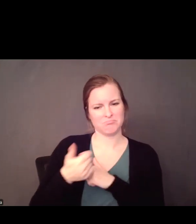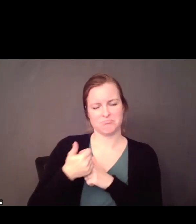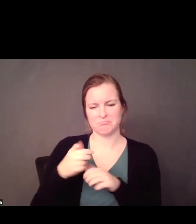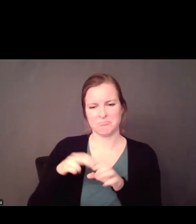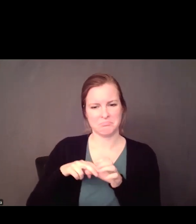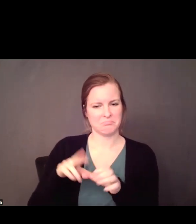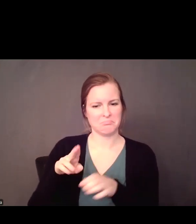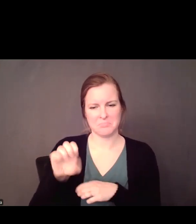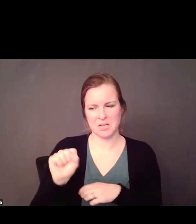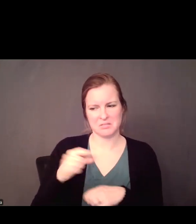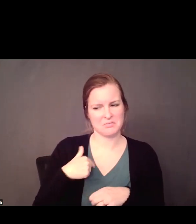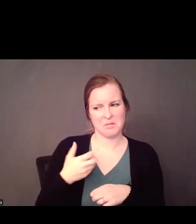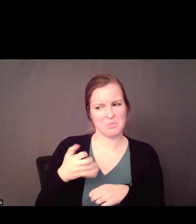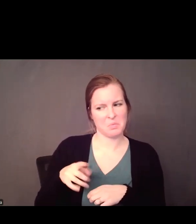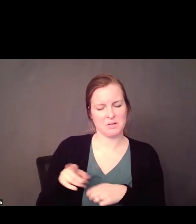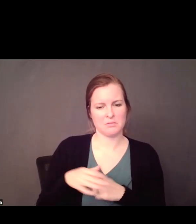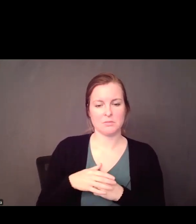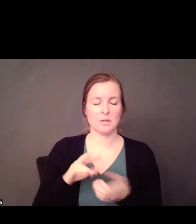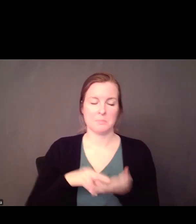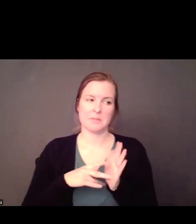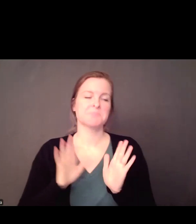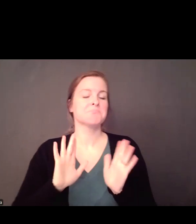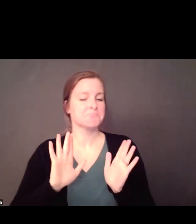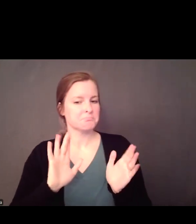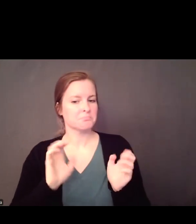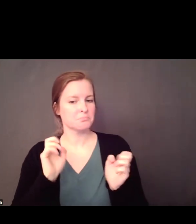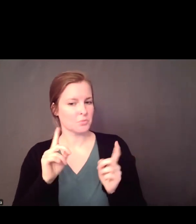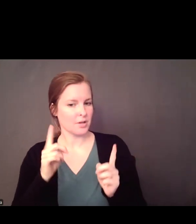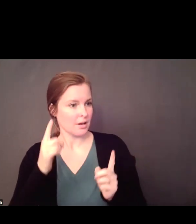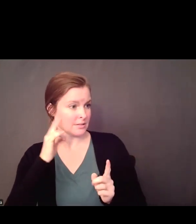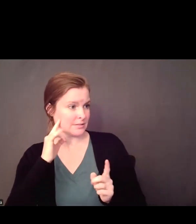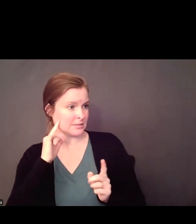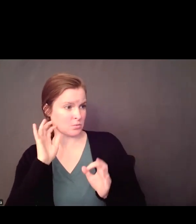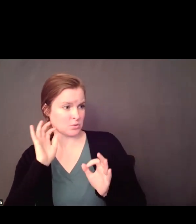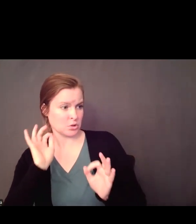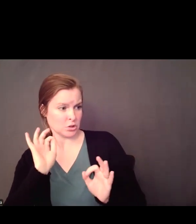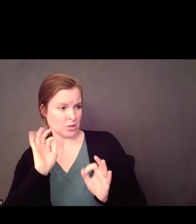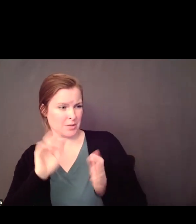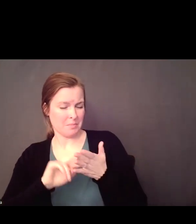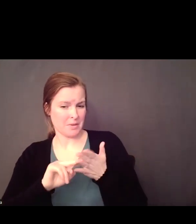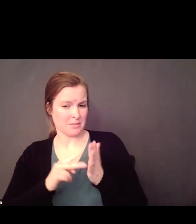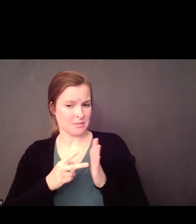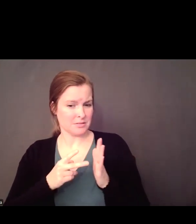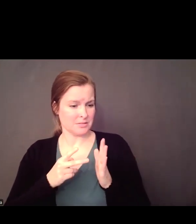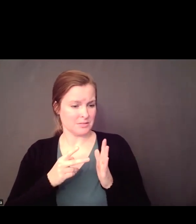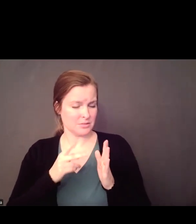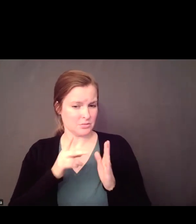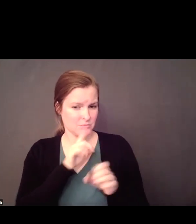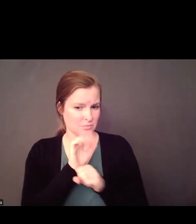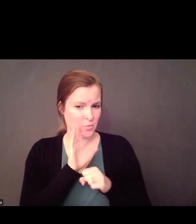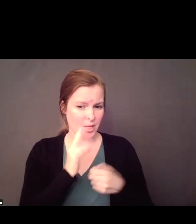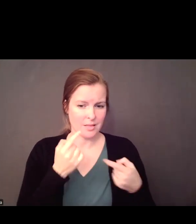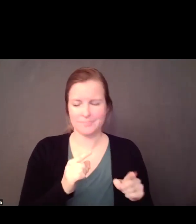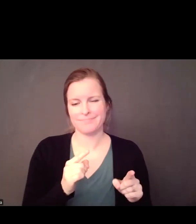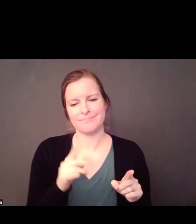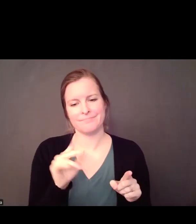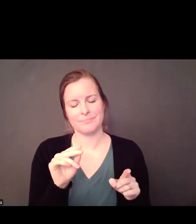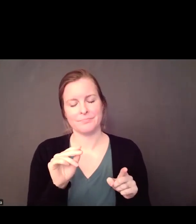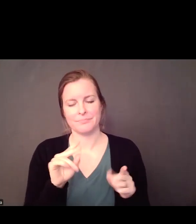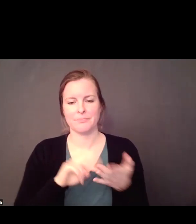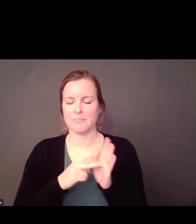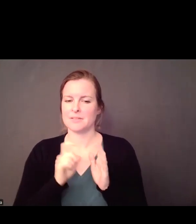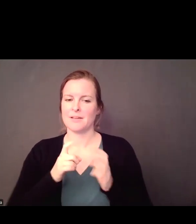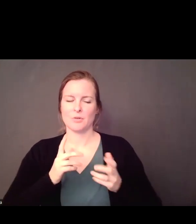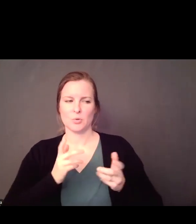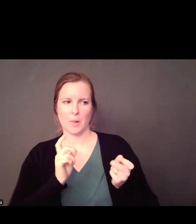need to amend this. So it sounds good in our heads, but we need to make sure we have buy-in from the team to make sure that